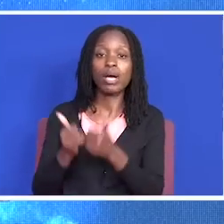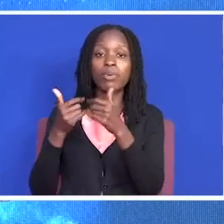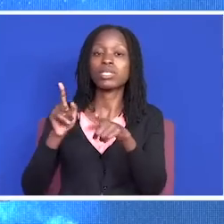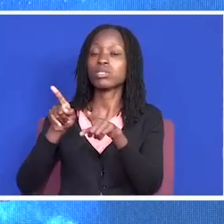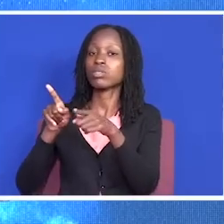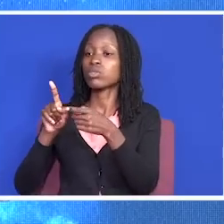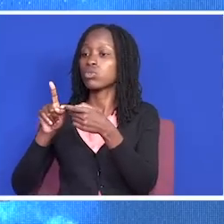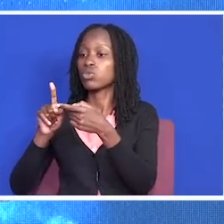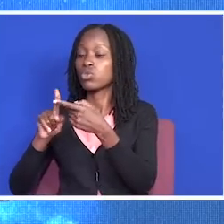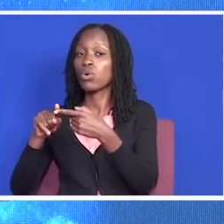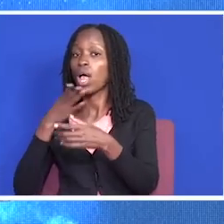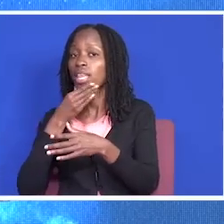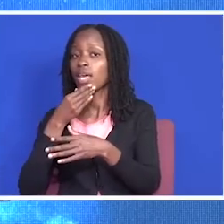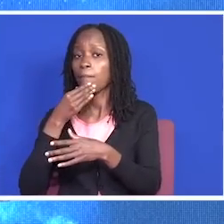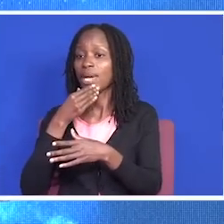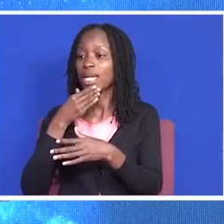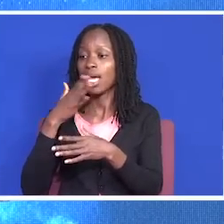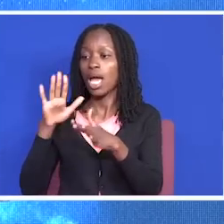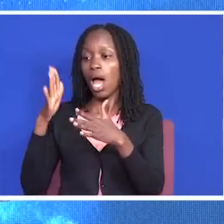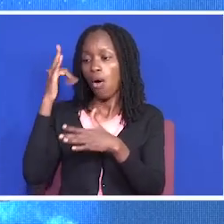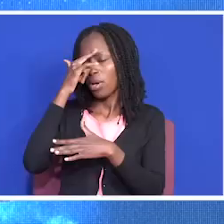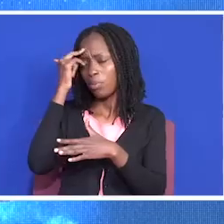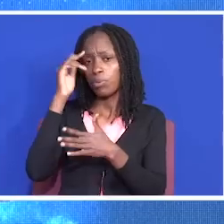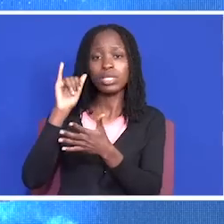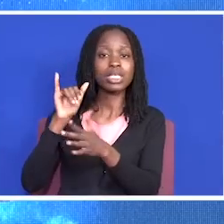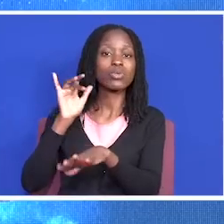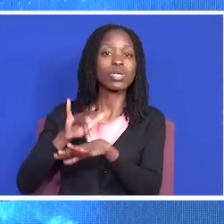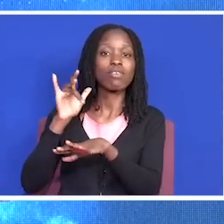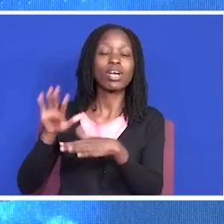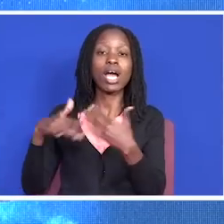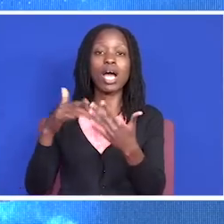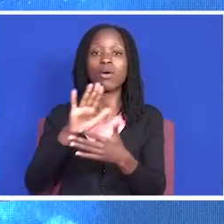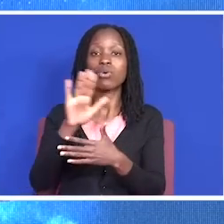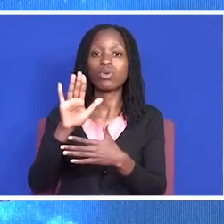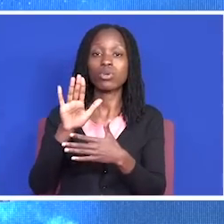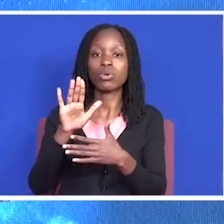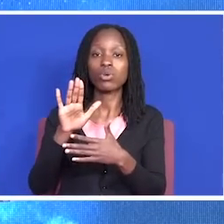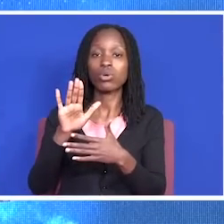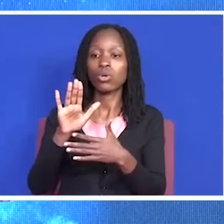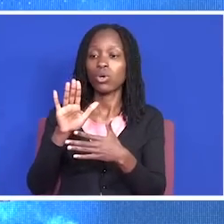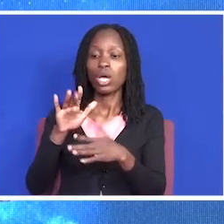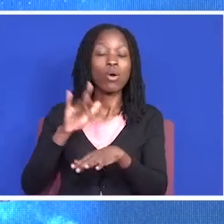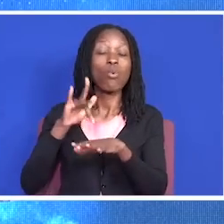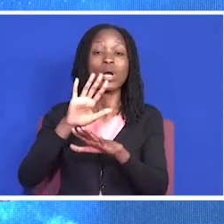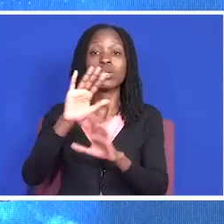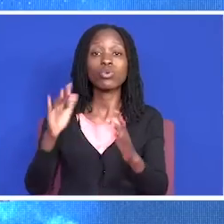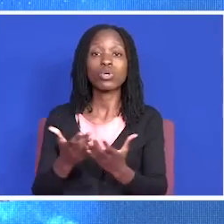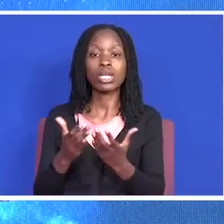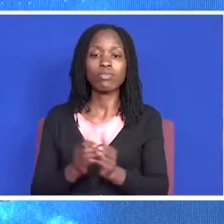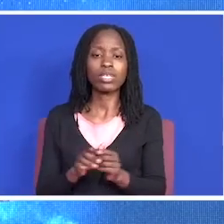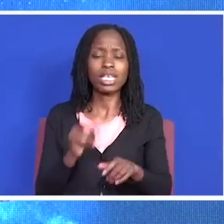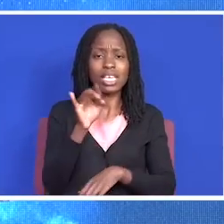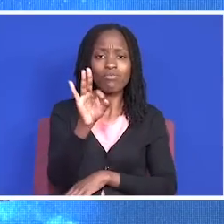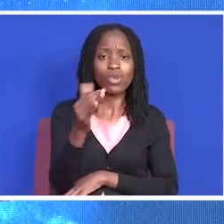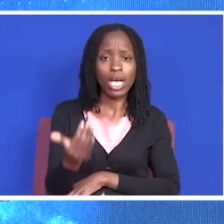men as fathers, because it's going to affect the kind of world you are likely to discover yourself in. If you're a young person,